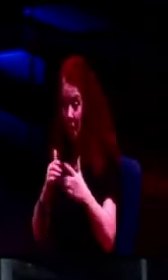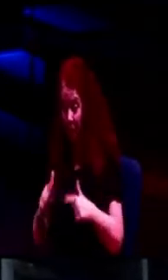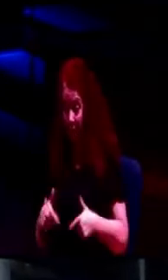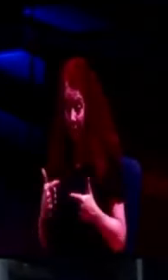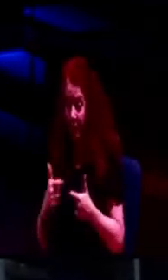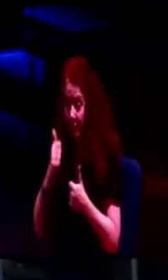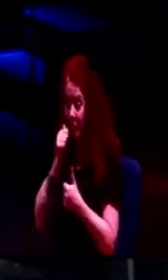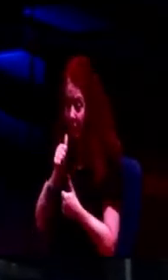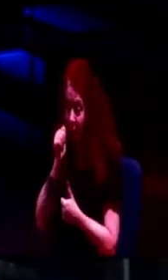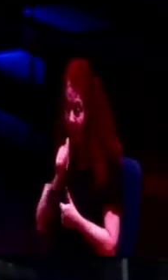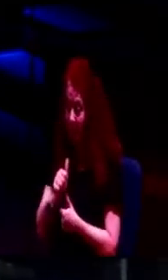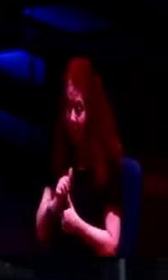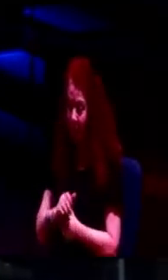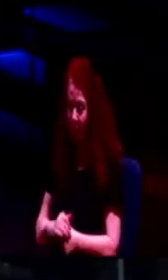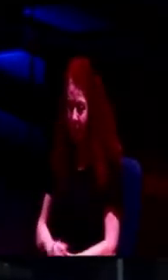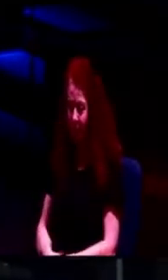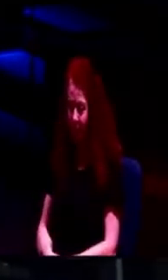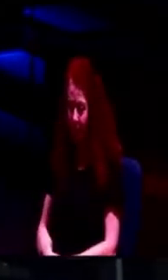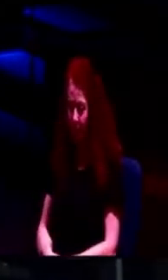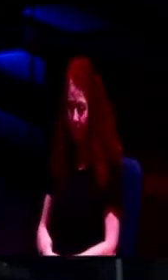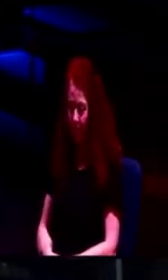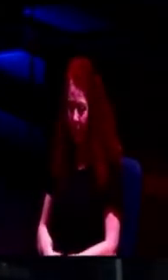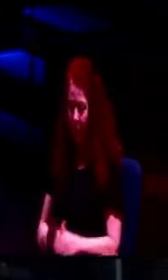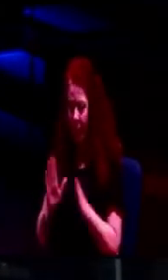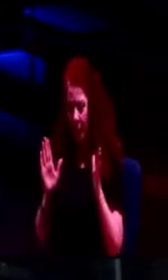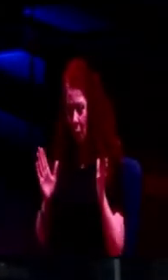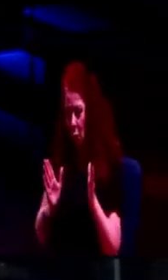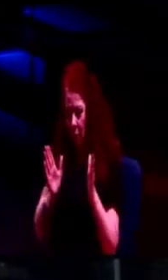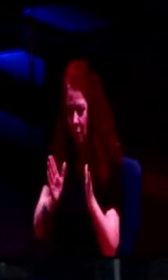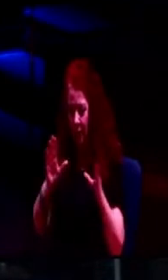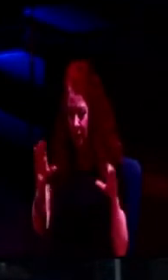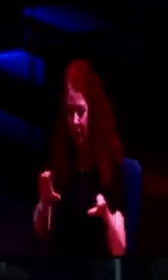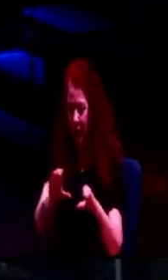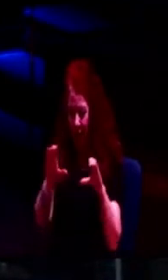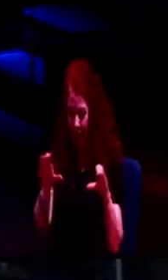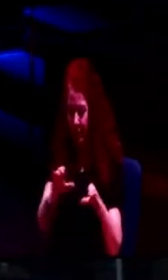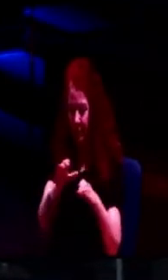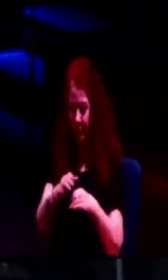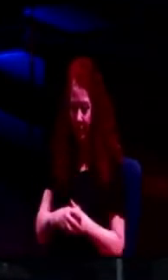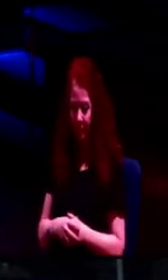their daily lives. It motivated them to action.